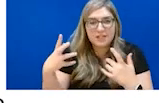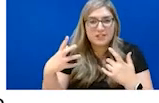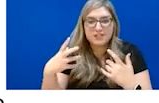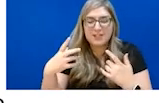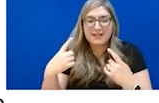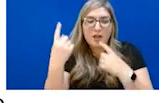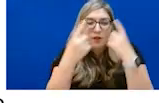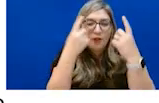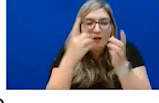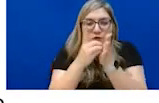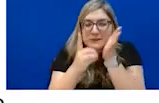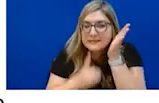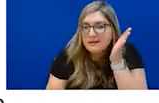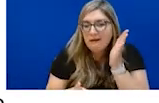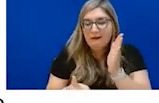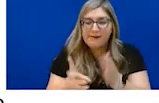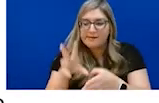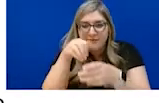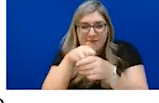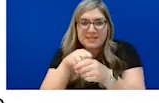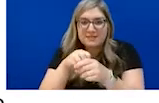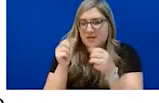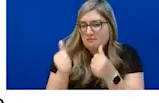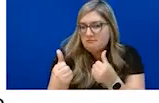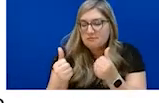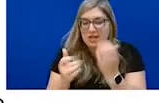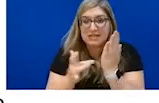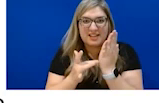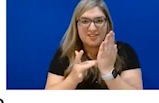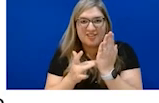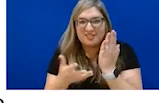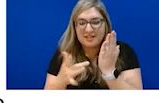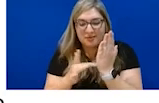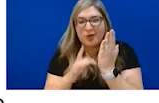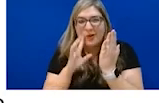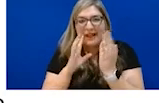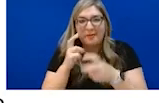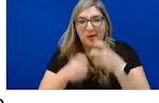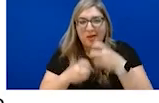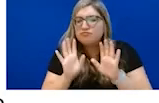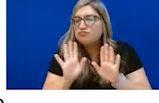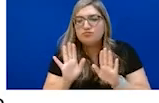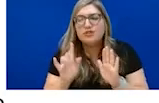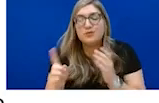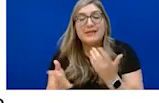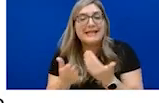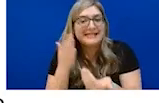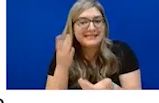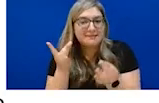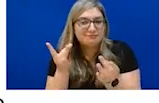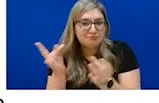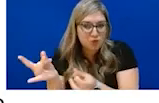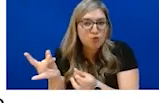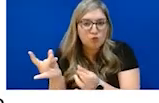shouldn't expect the technology to get in the way. You know, it should be pretty easy to use. And that's something that